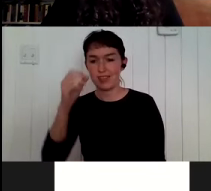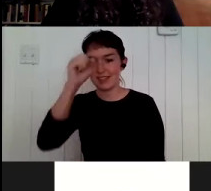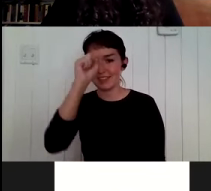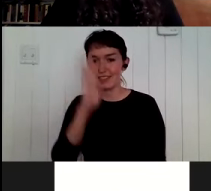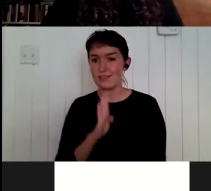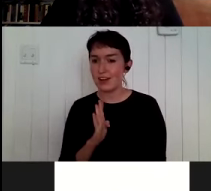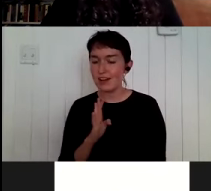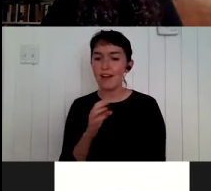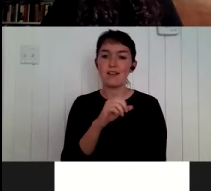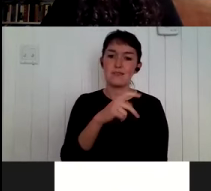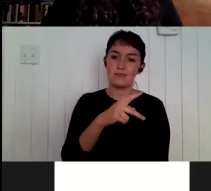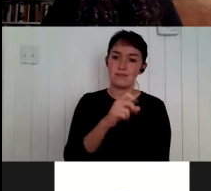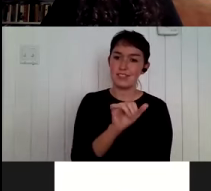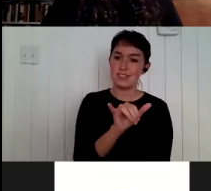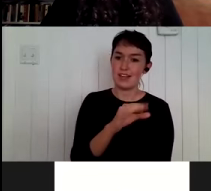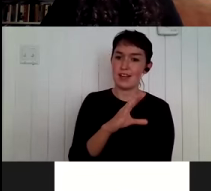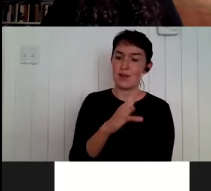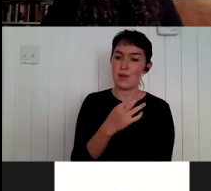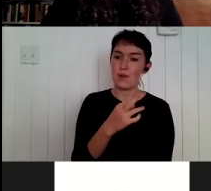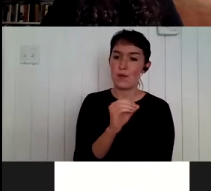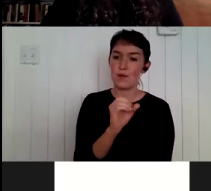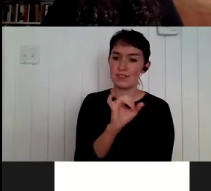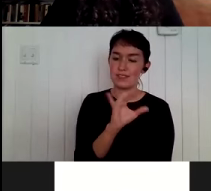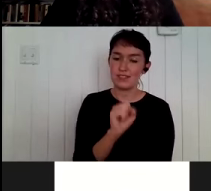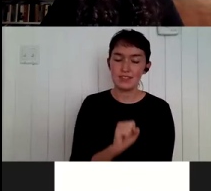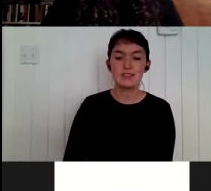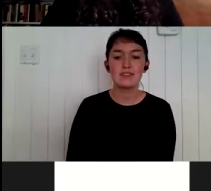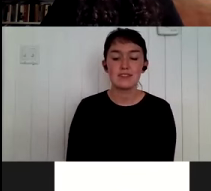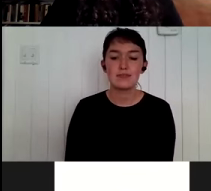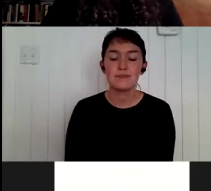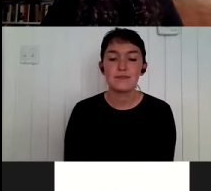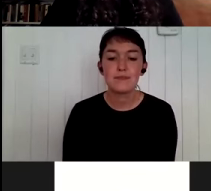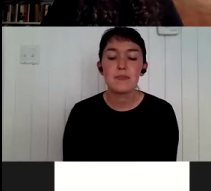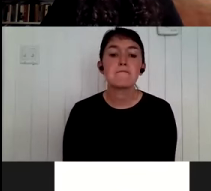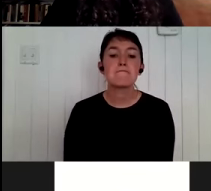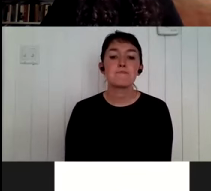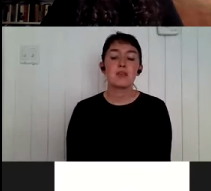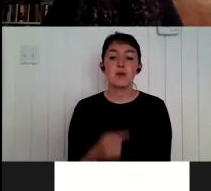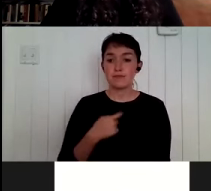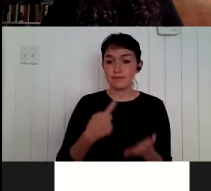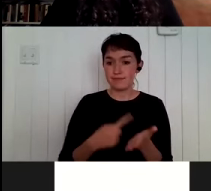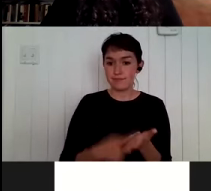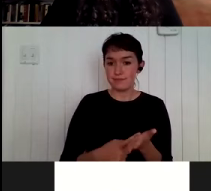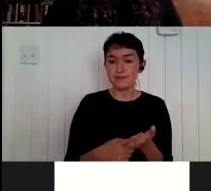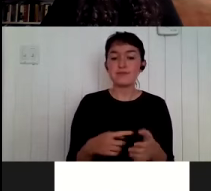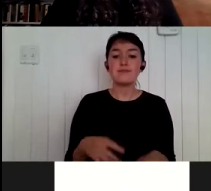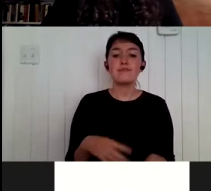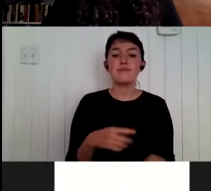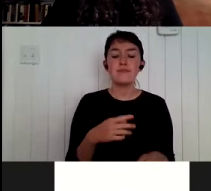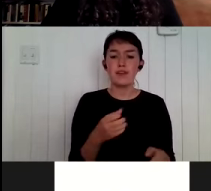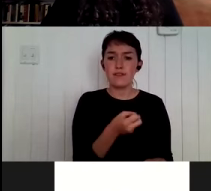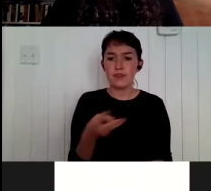focus on telling you a few things about psychotic-like experiences as well as individuals that are at clinical high risk, because